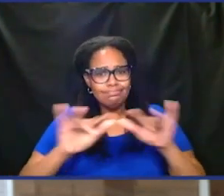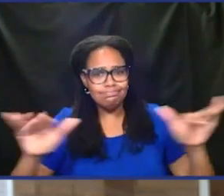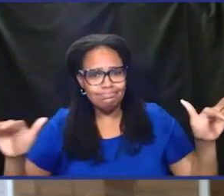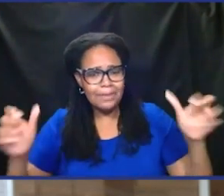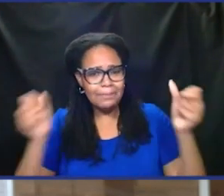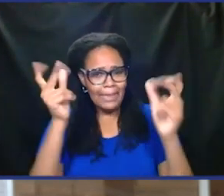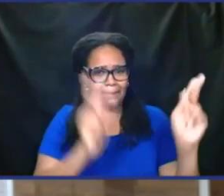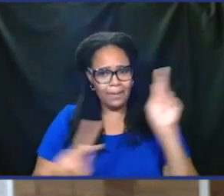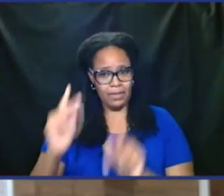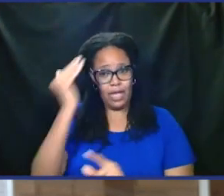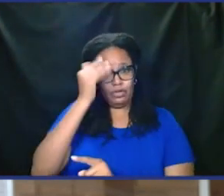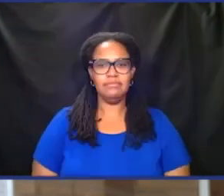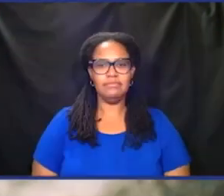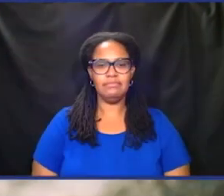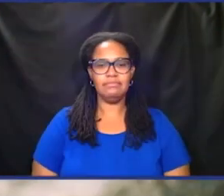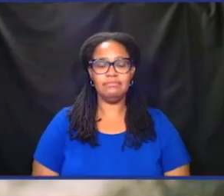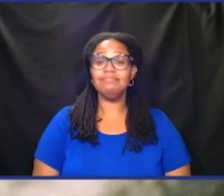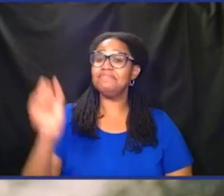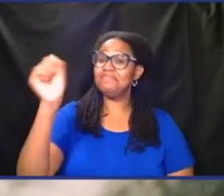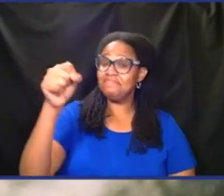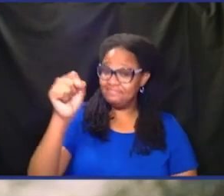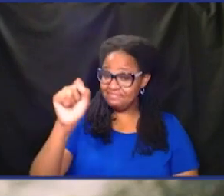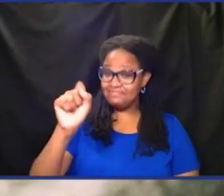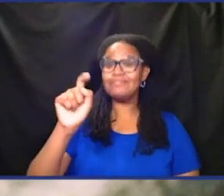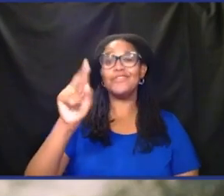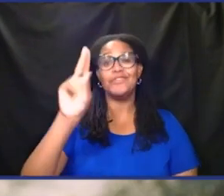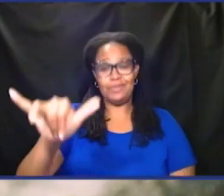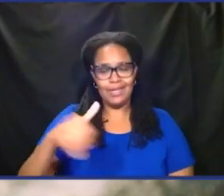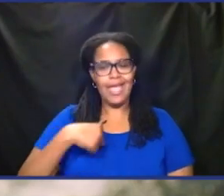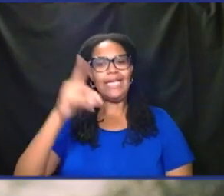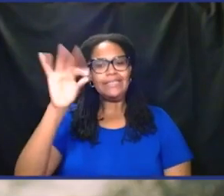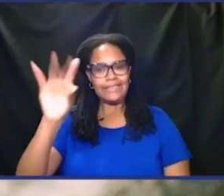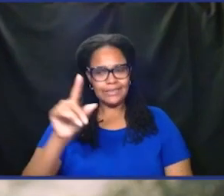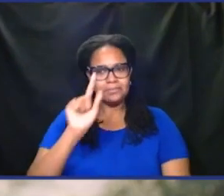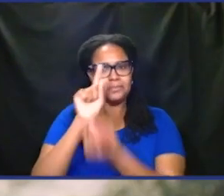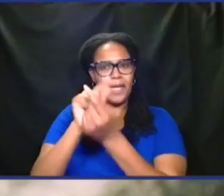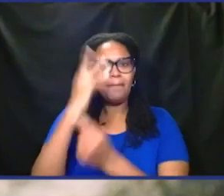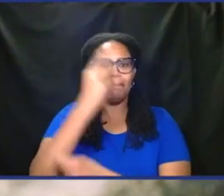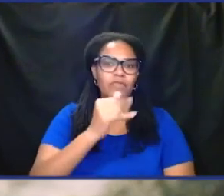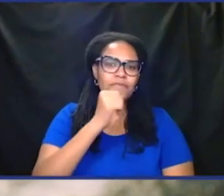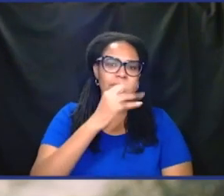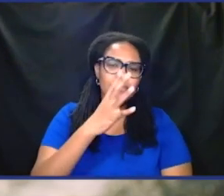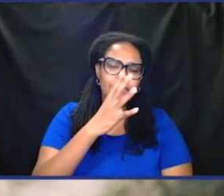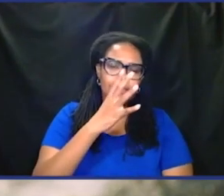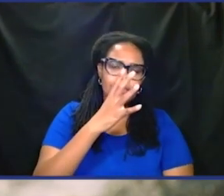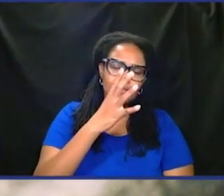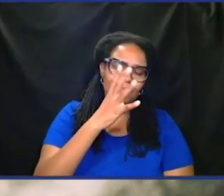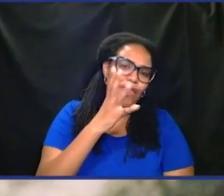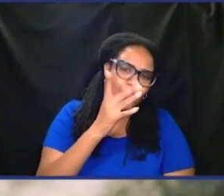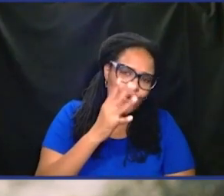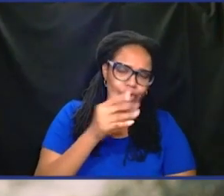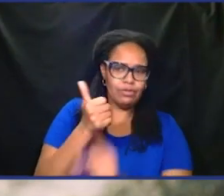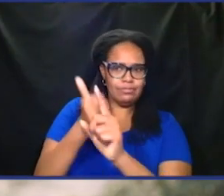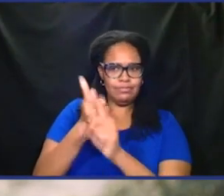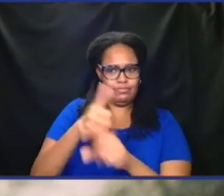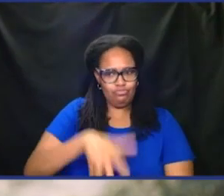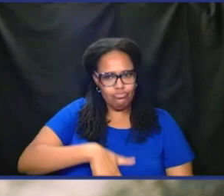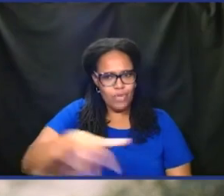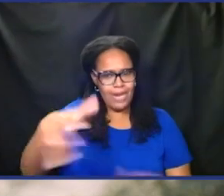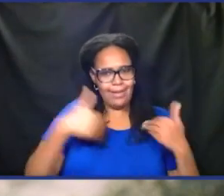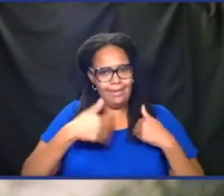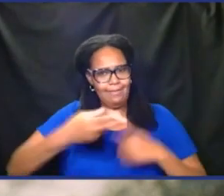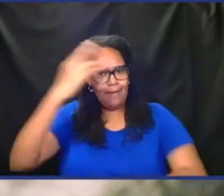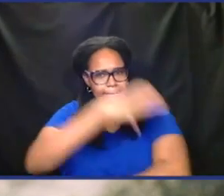to the Dominican Republic, right? Yeah, Tony. I met a beautiful mother who had high blood pressure during her pregnancy. Thanks